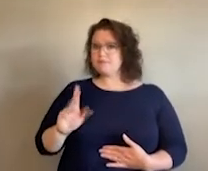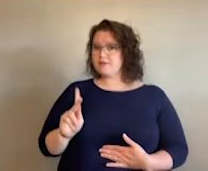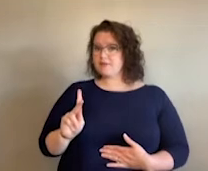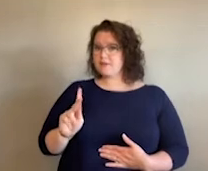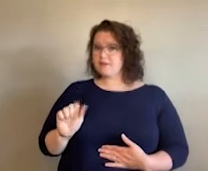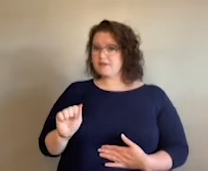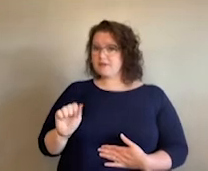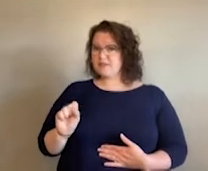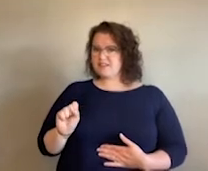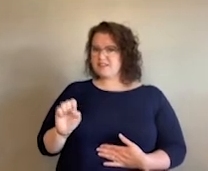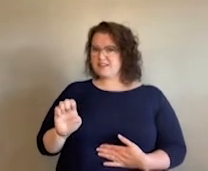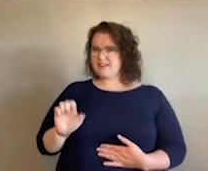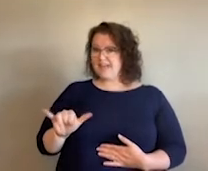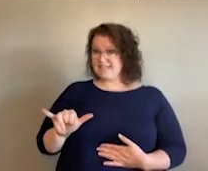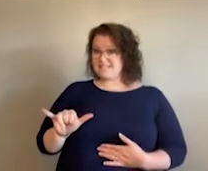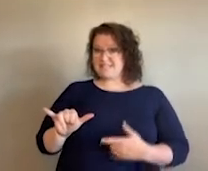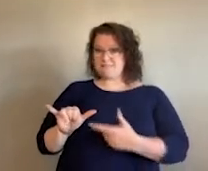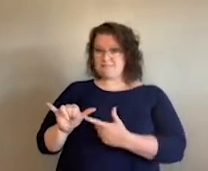Casey.